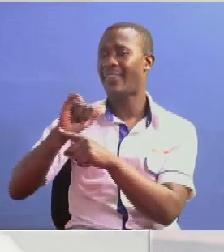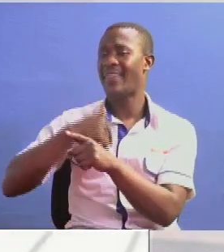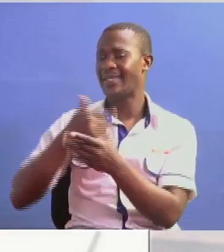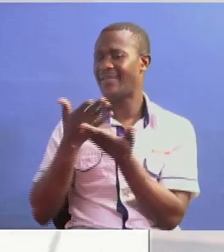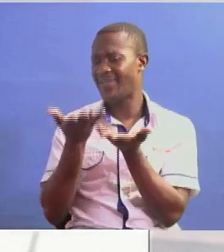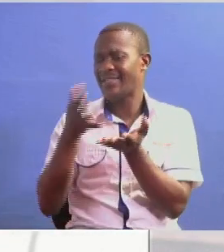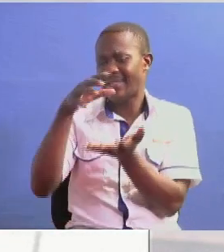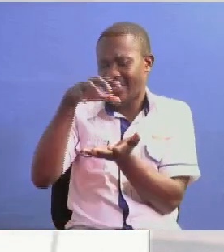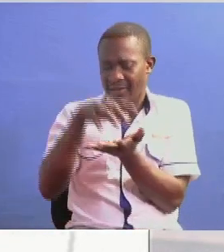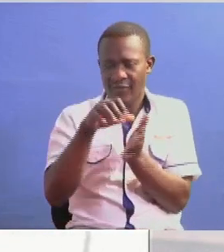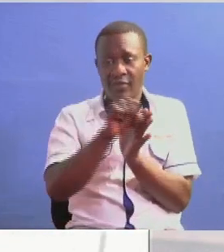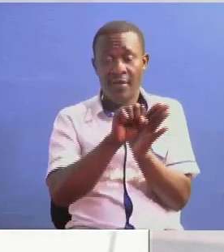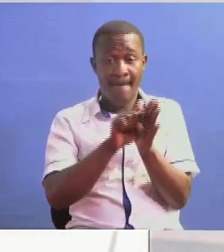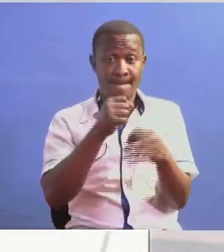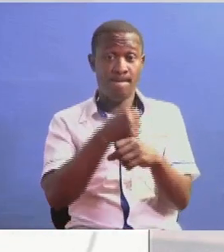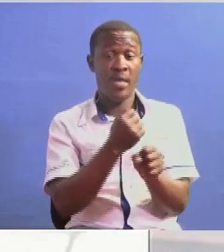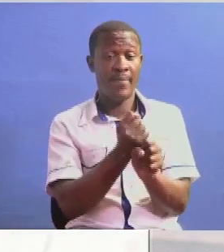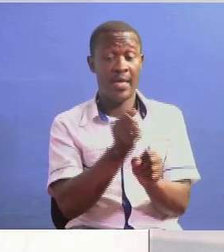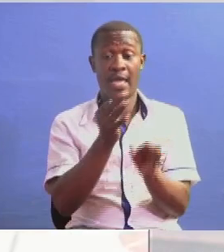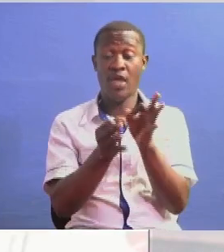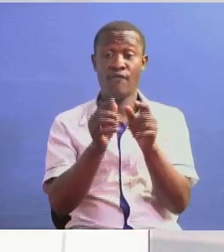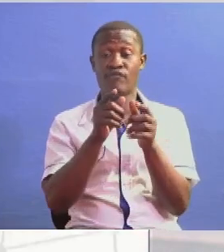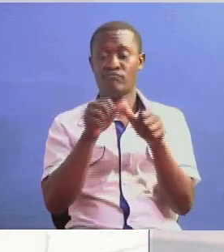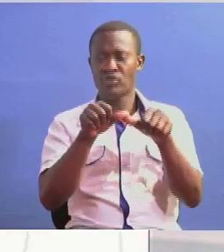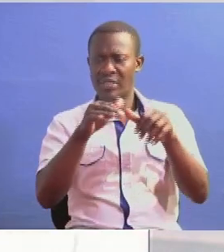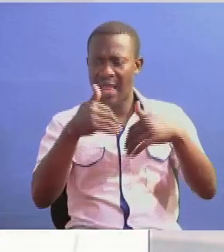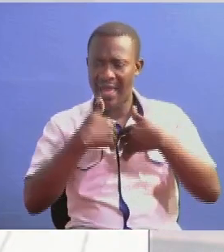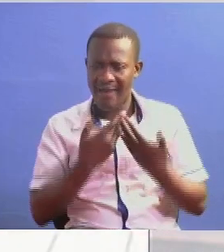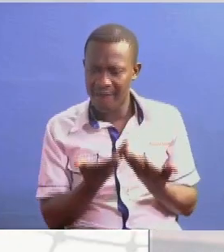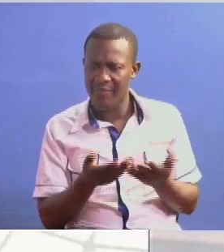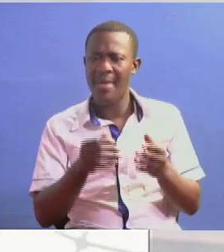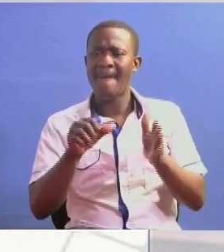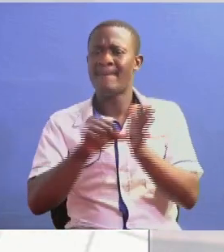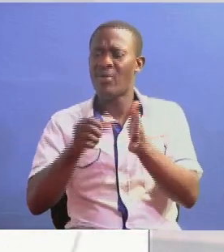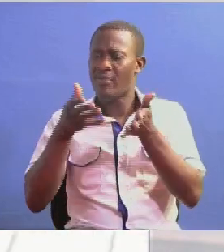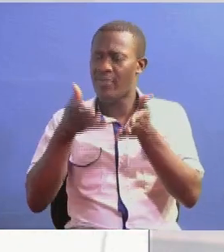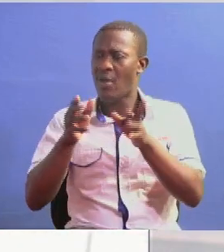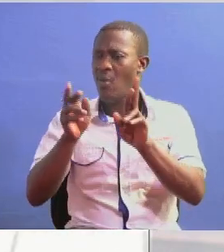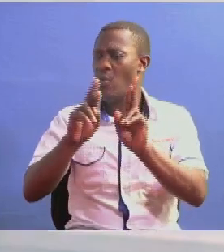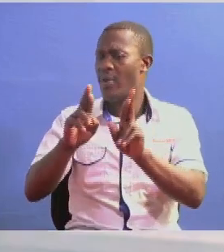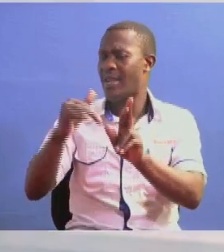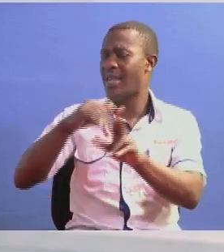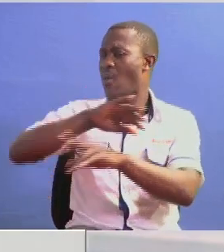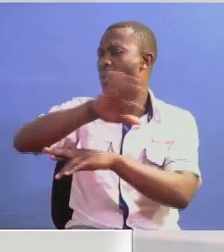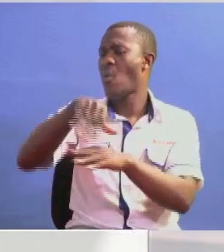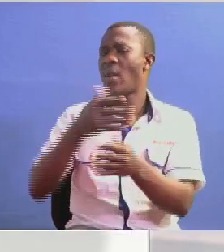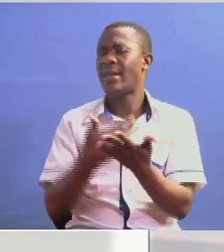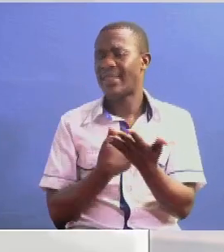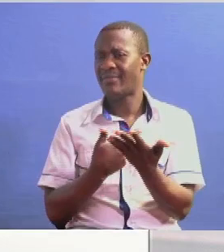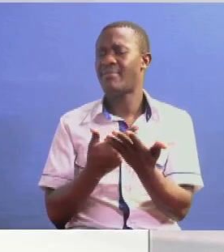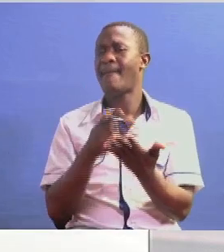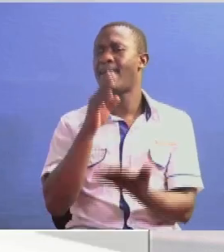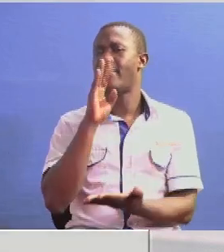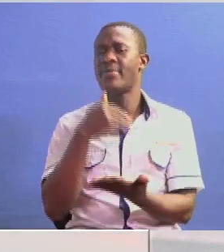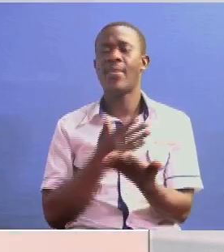this, reduced number of subjects make if we still have the existing problem that many think that this could actually be